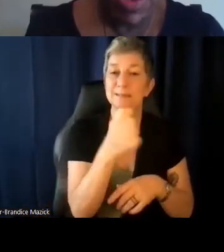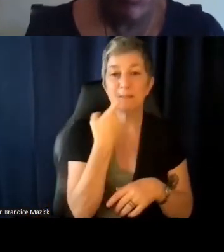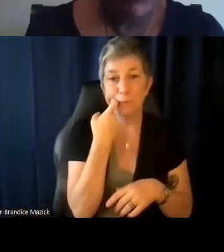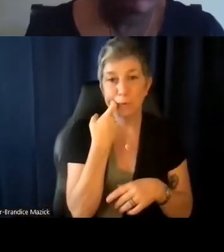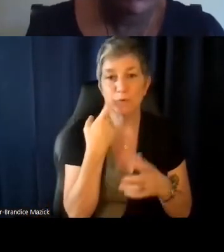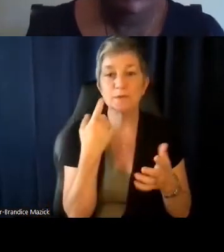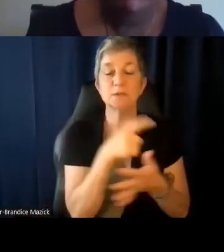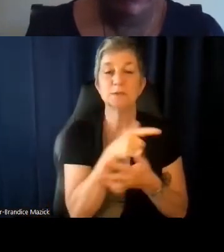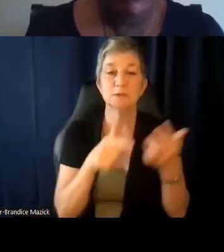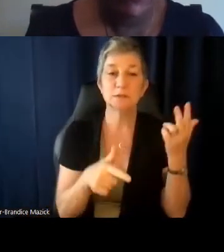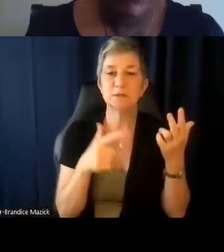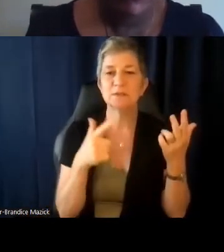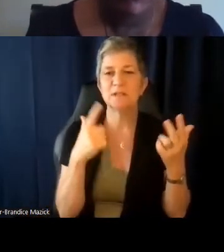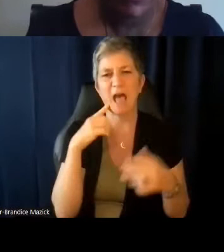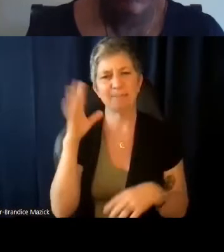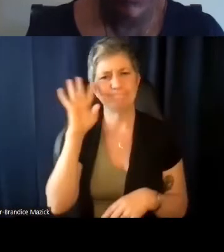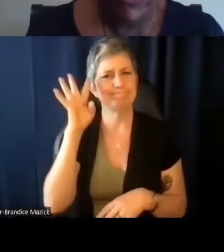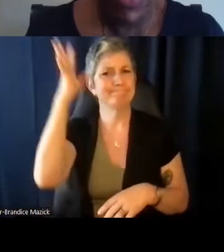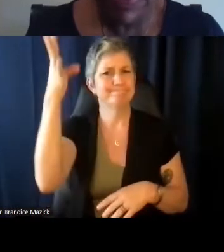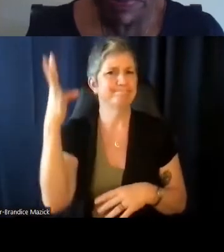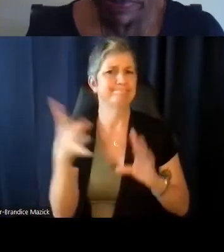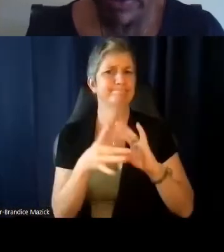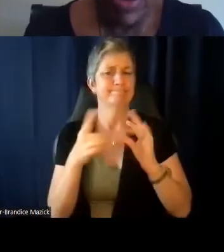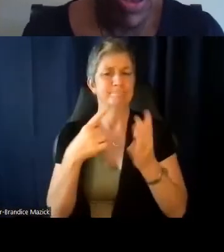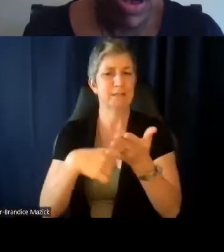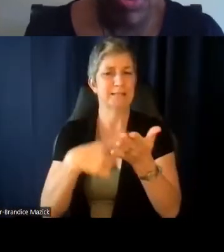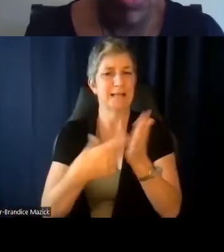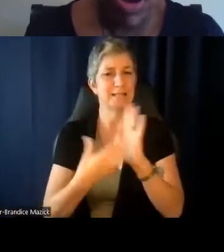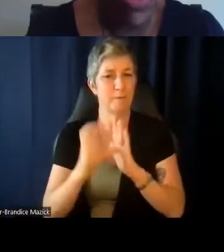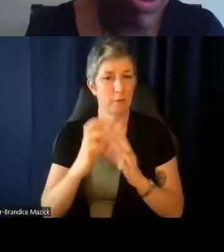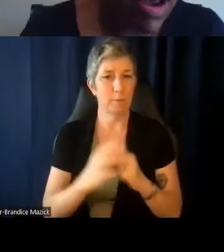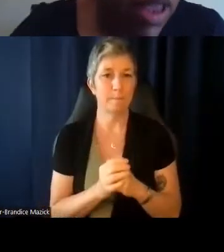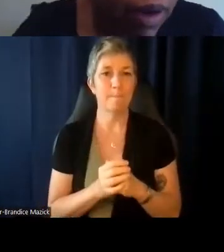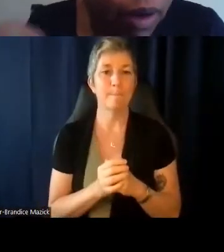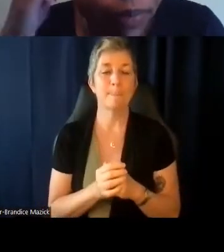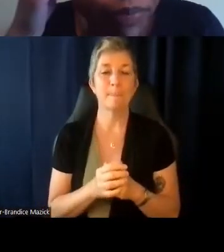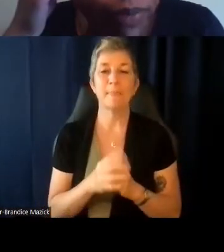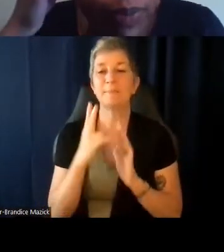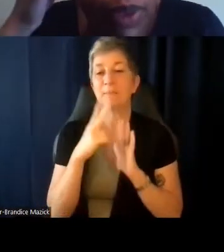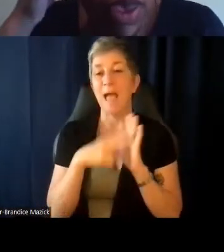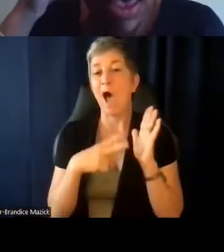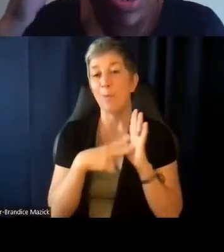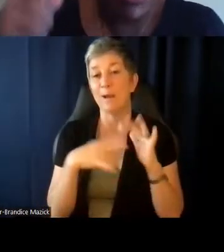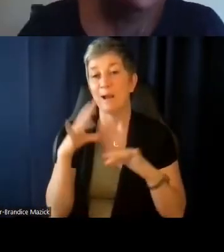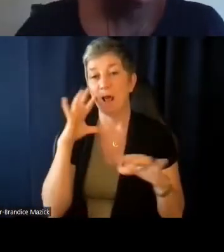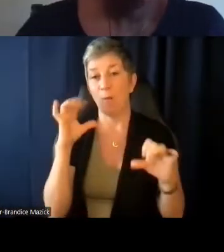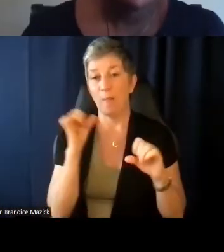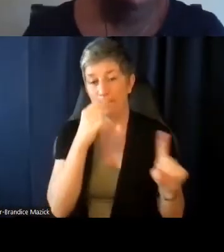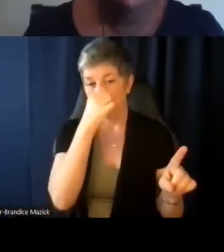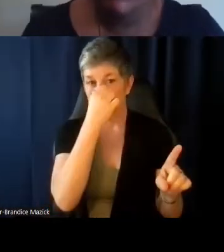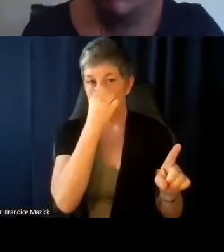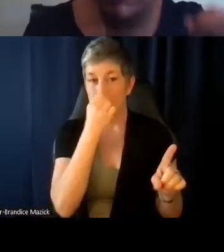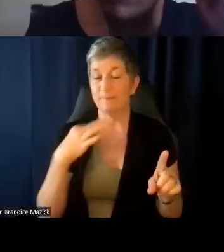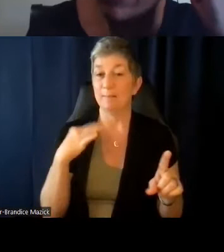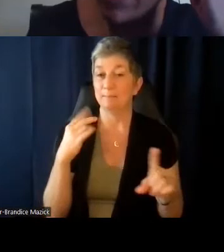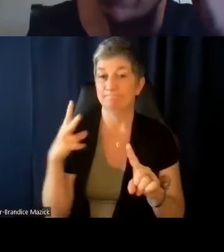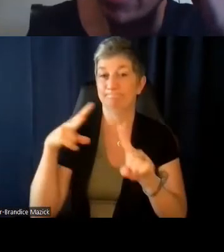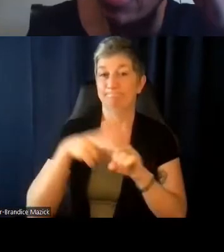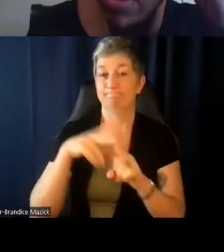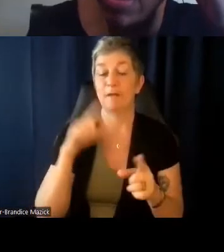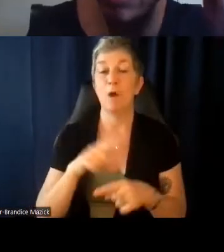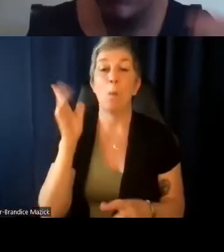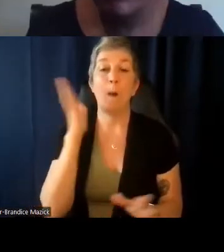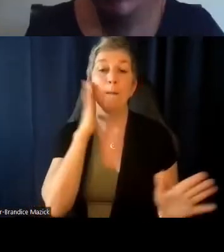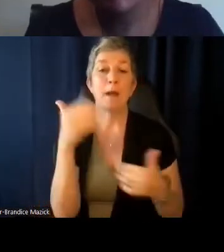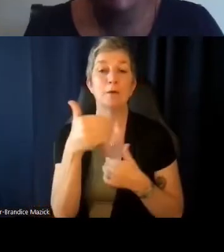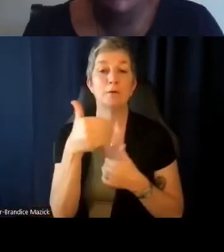a hypothetical here for us to discuss and review. And I'll read it out loud. An applicant applies for a one-bedroom apartment